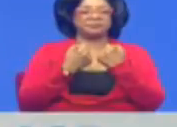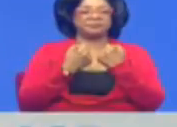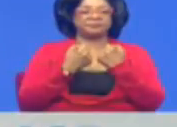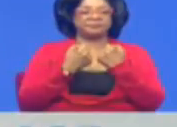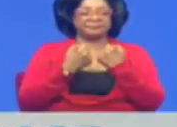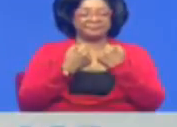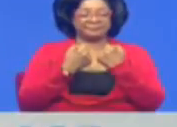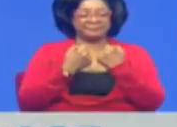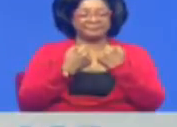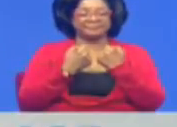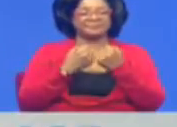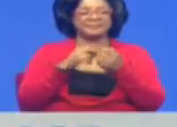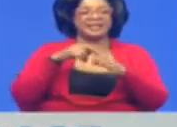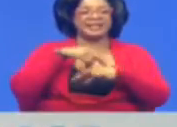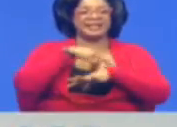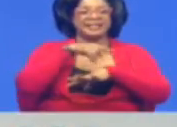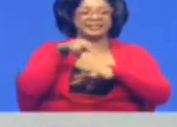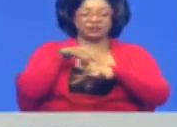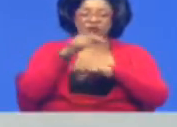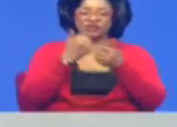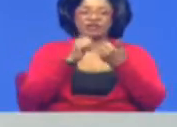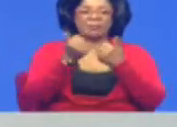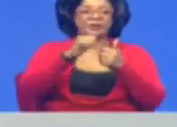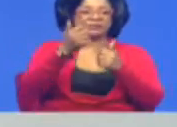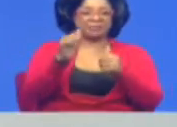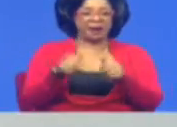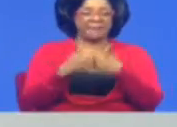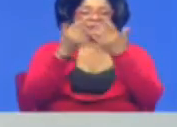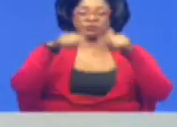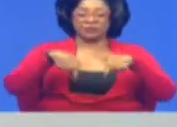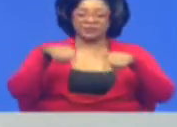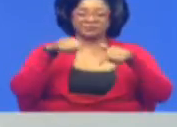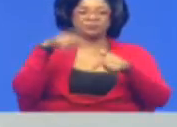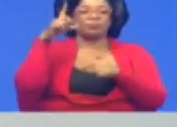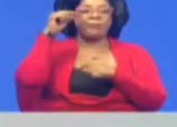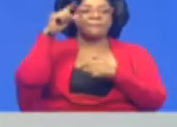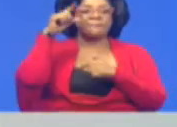And the National Duathlon Championship took place today in Mombasa,